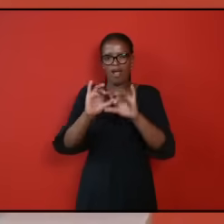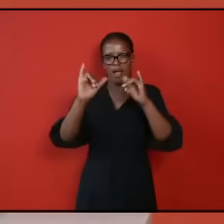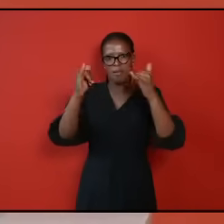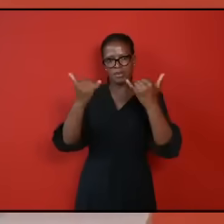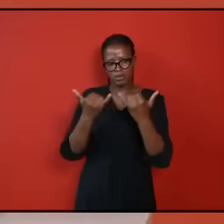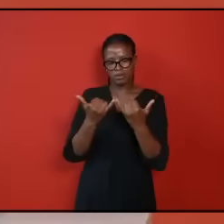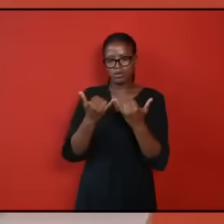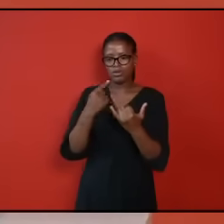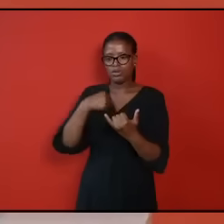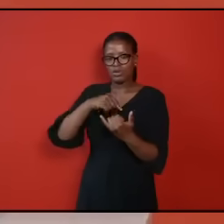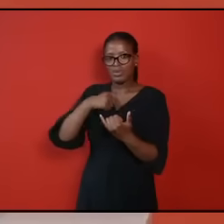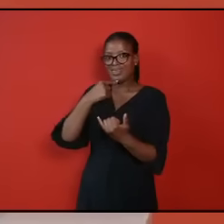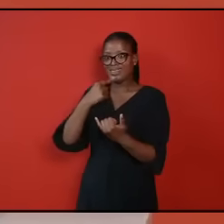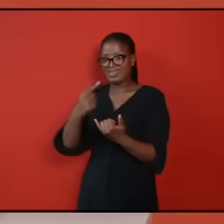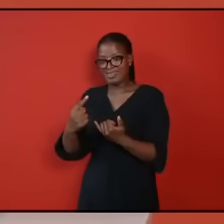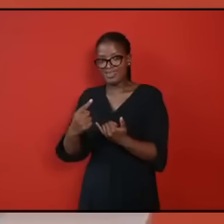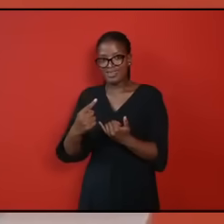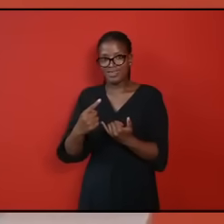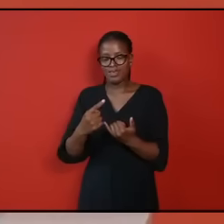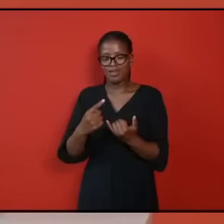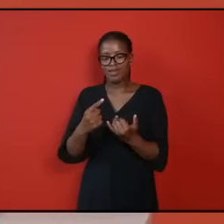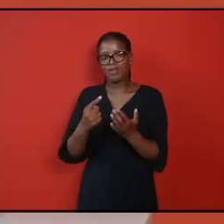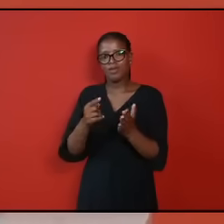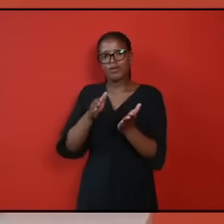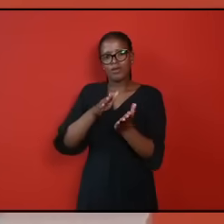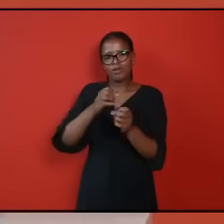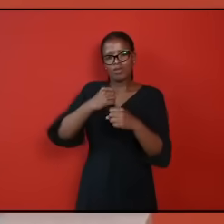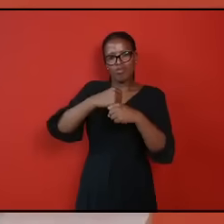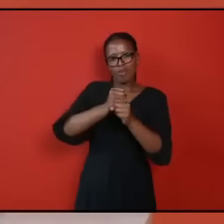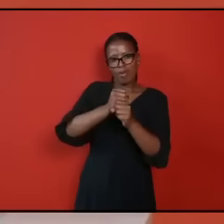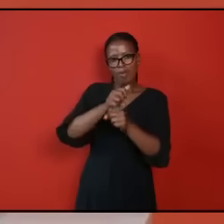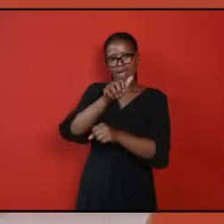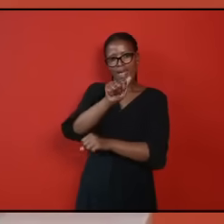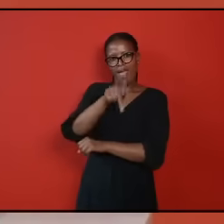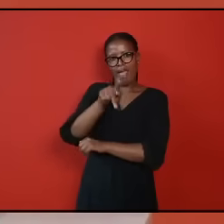which was saying we need to produce an app